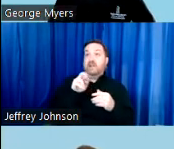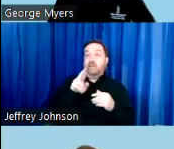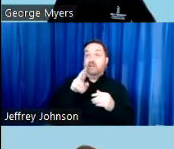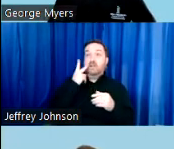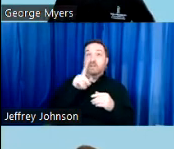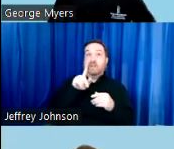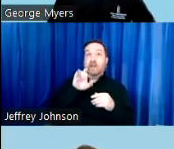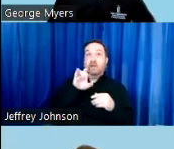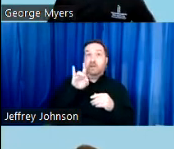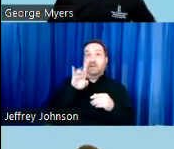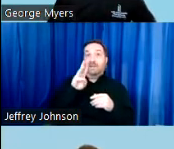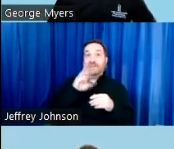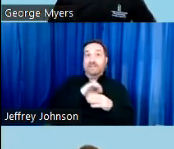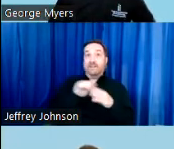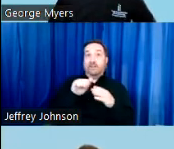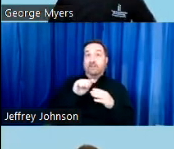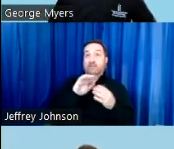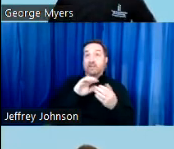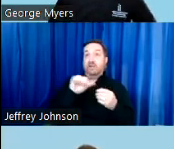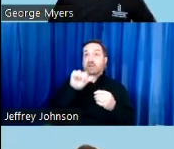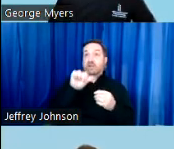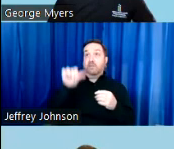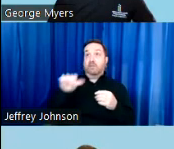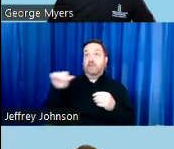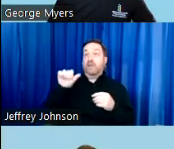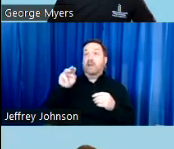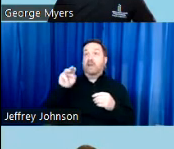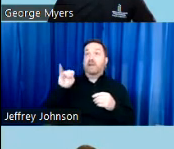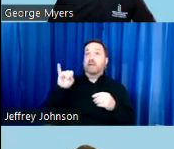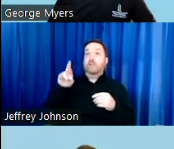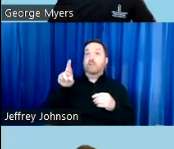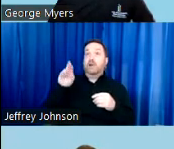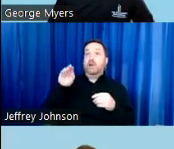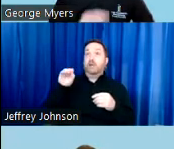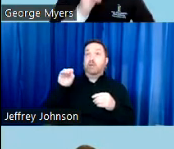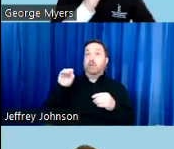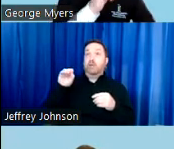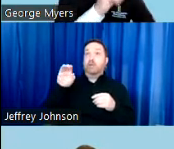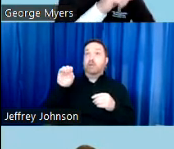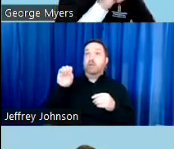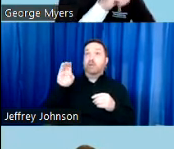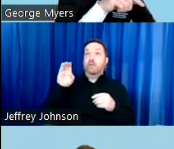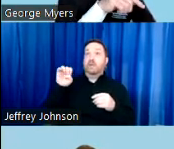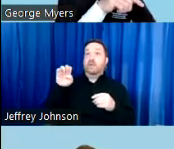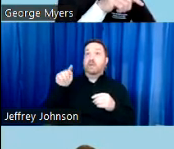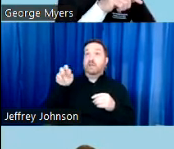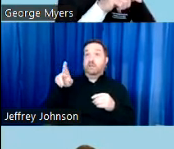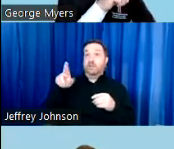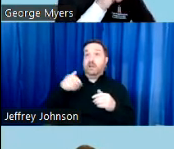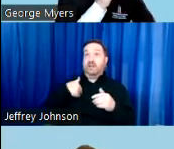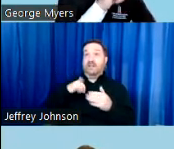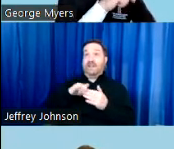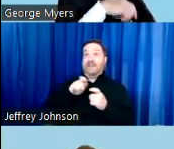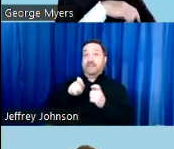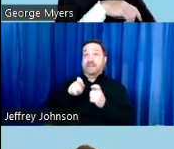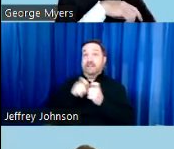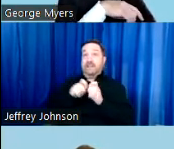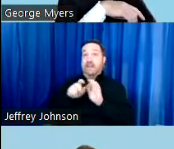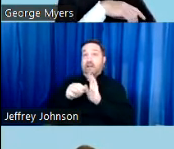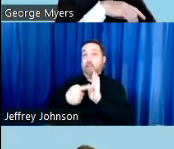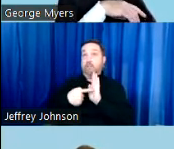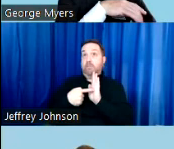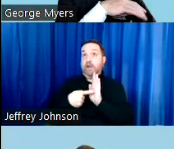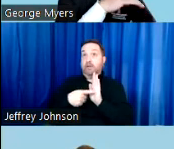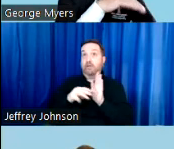$186 on Amazon right now. Yeah. That Micro Center actually runs specials on this exact model several